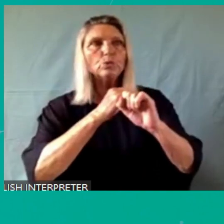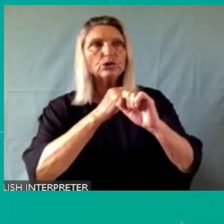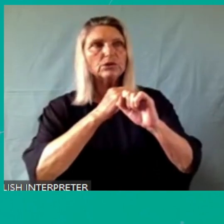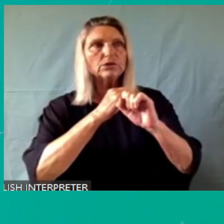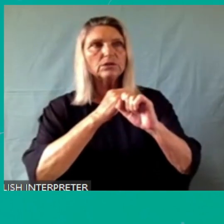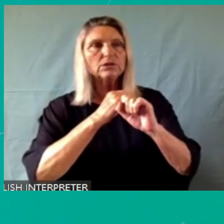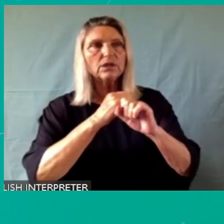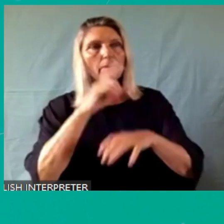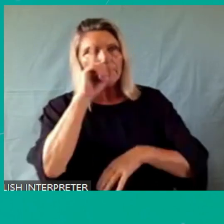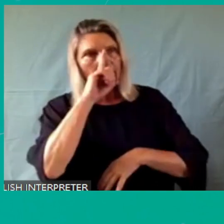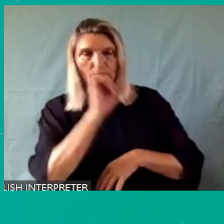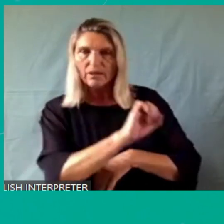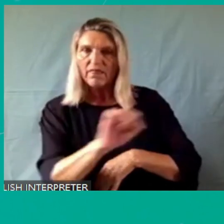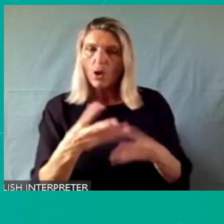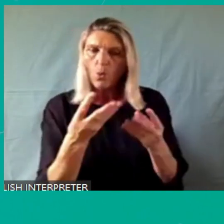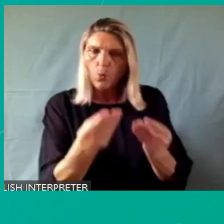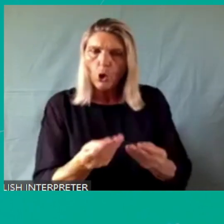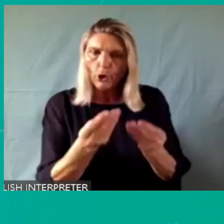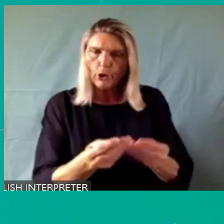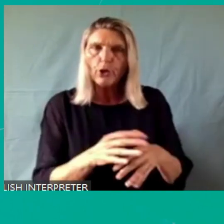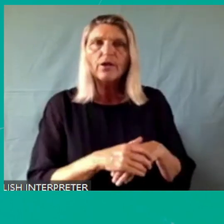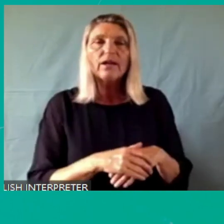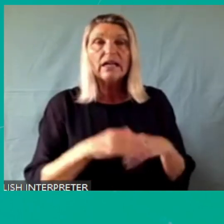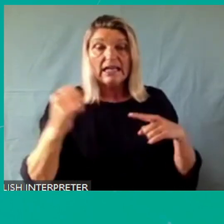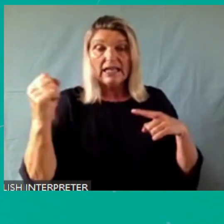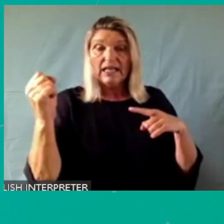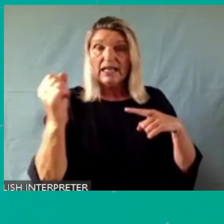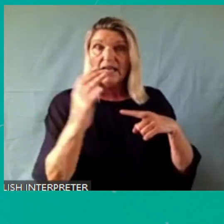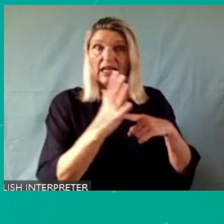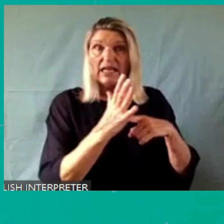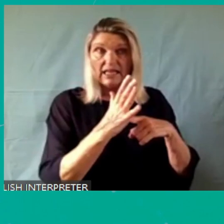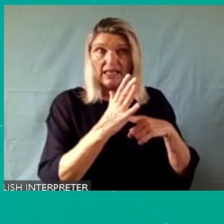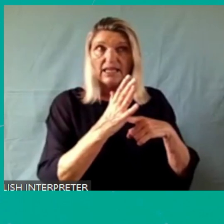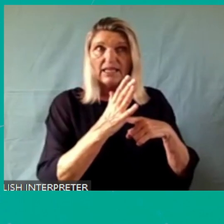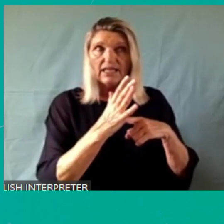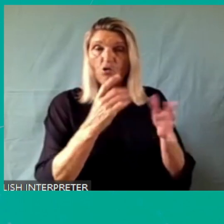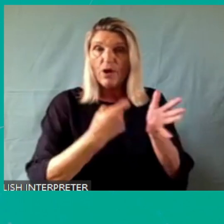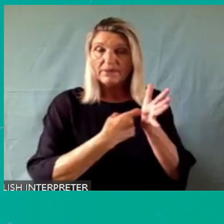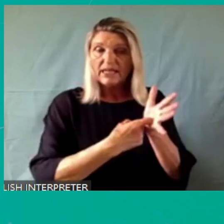key recommendations in the report honour the treaty, protect the person.